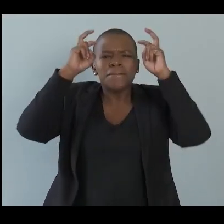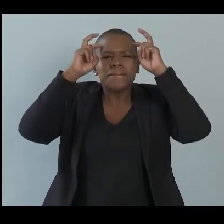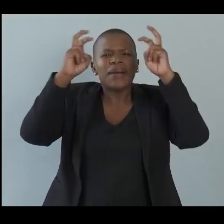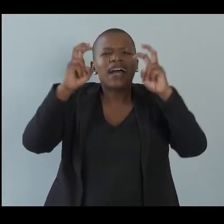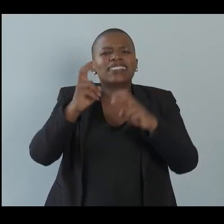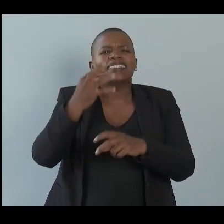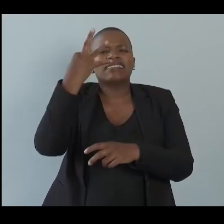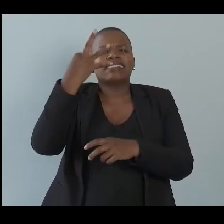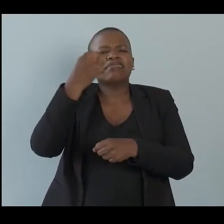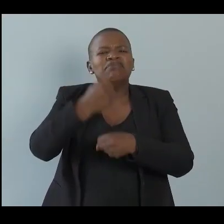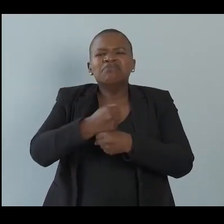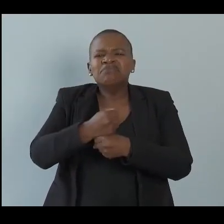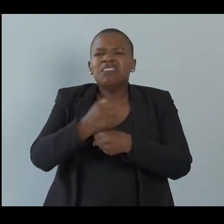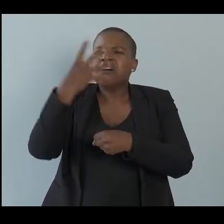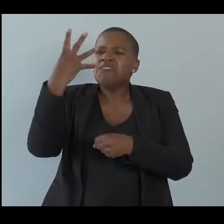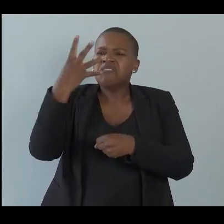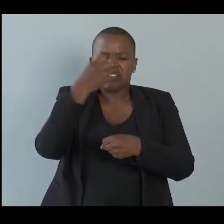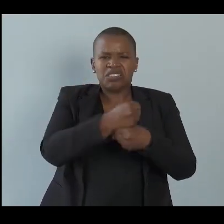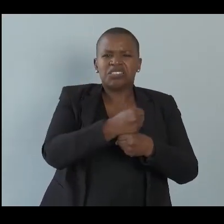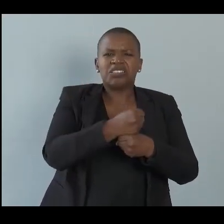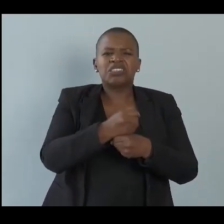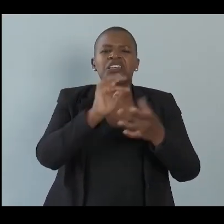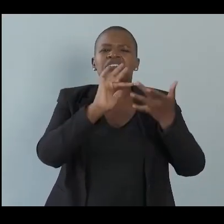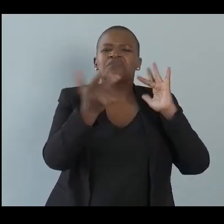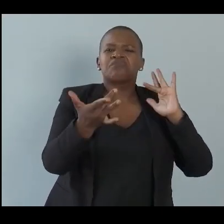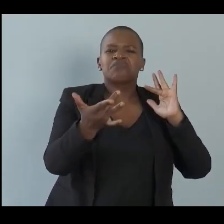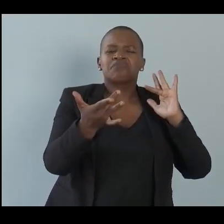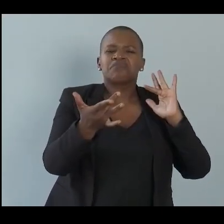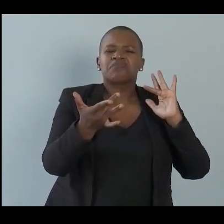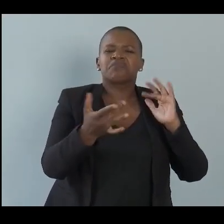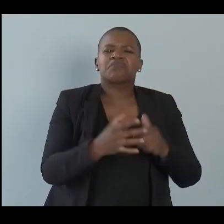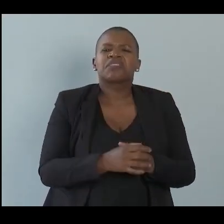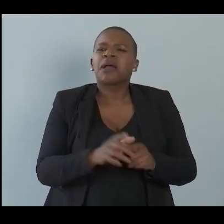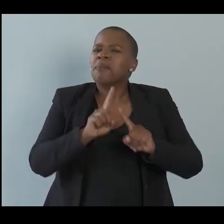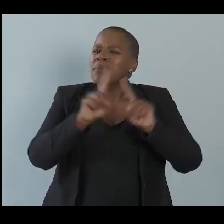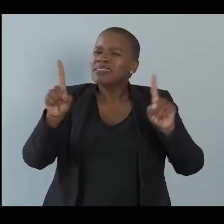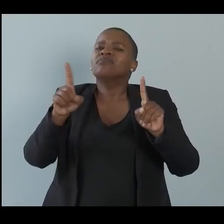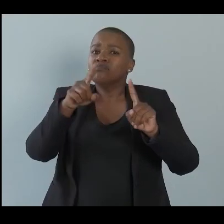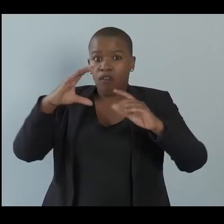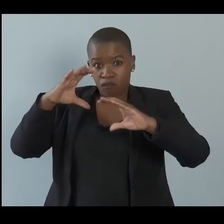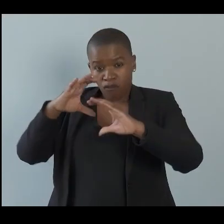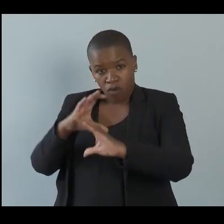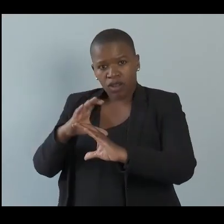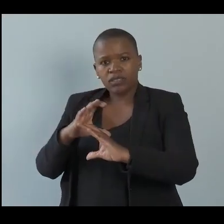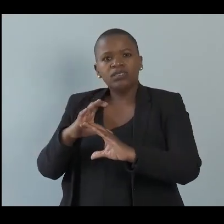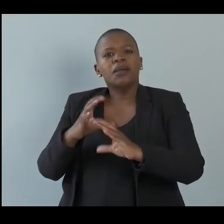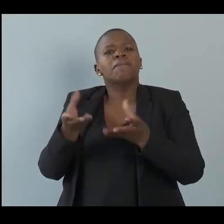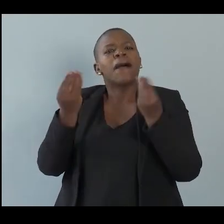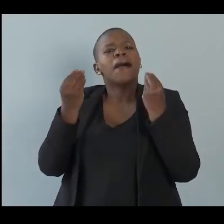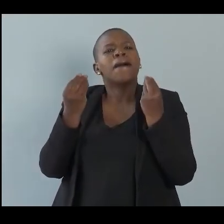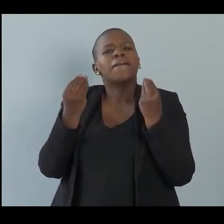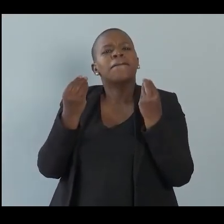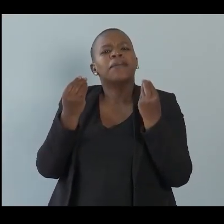This has opened up the market for increased competition, but we are focused on both retaining our customers as well as winning new